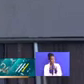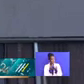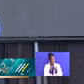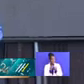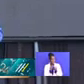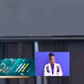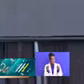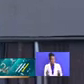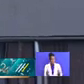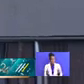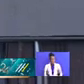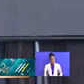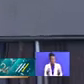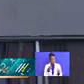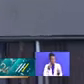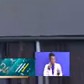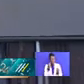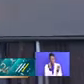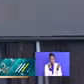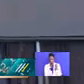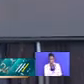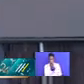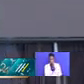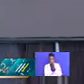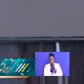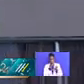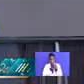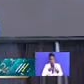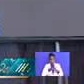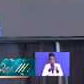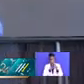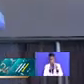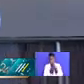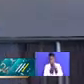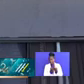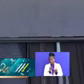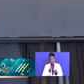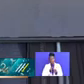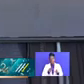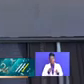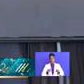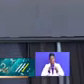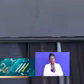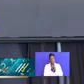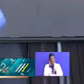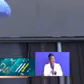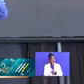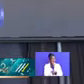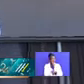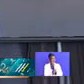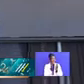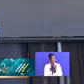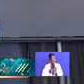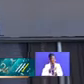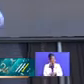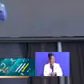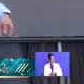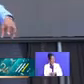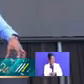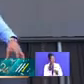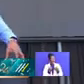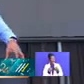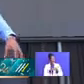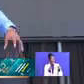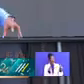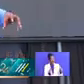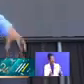altar let me tell you a short story in my family I used to live with my aunt and my my aunt